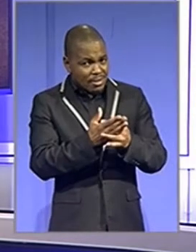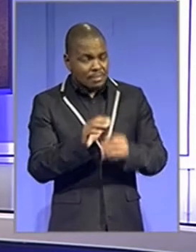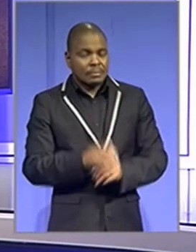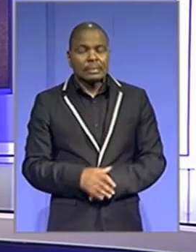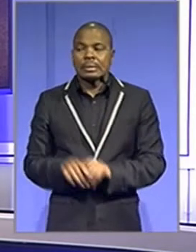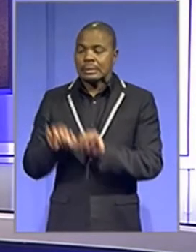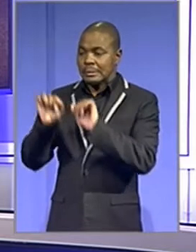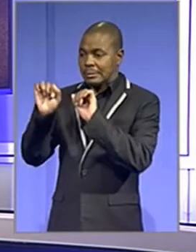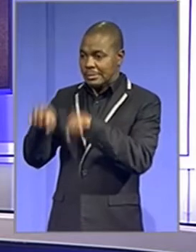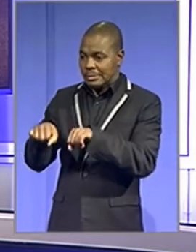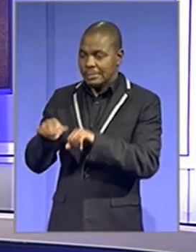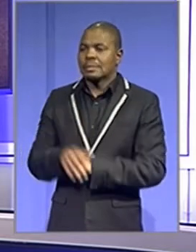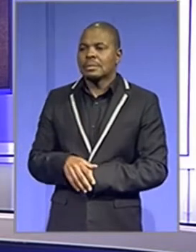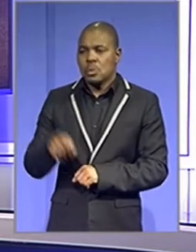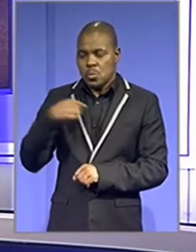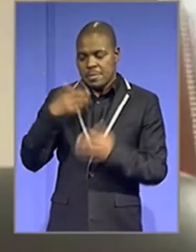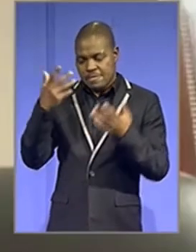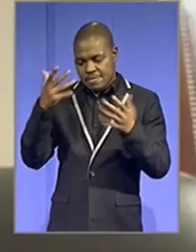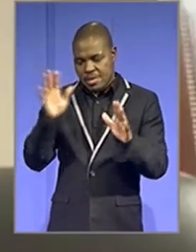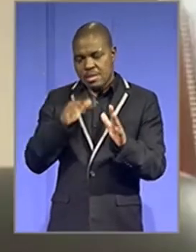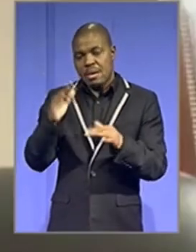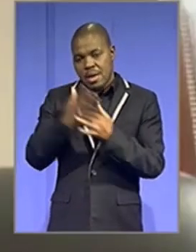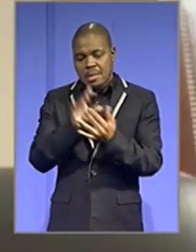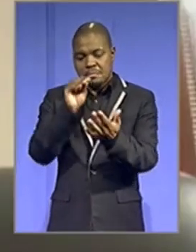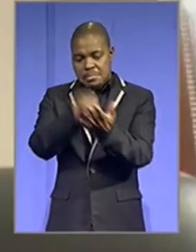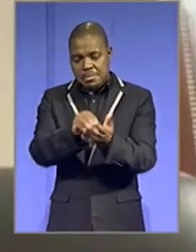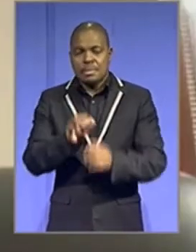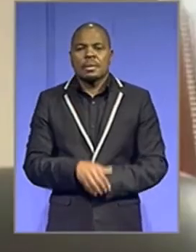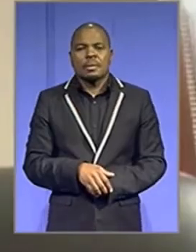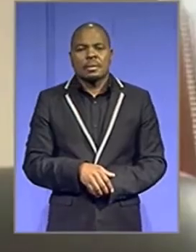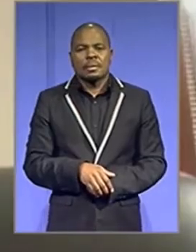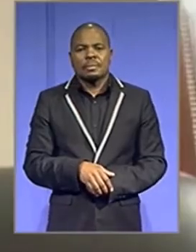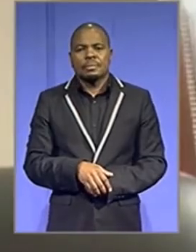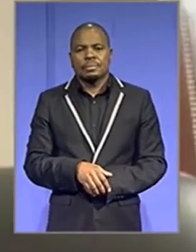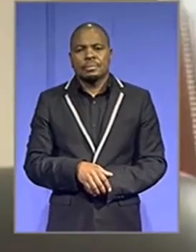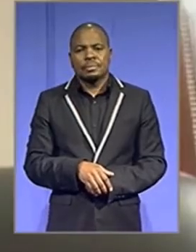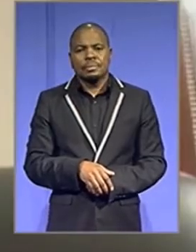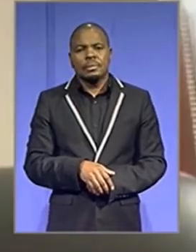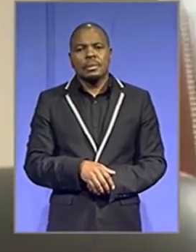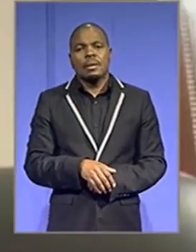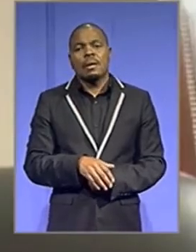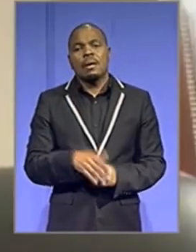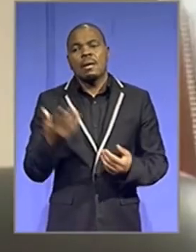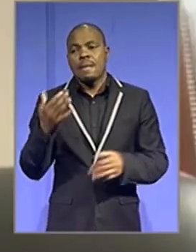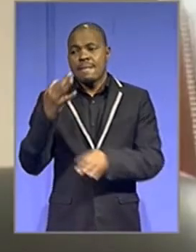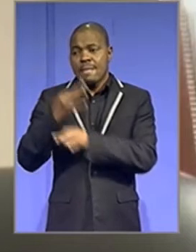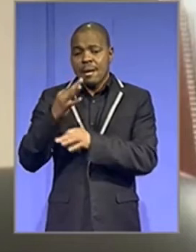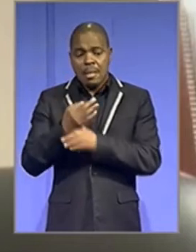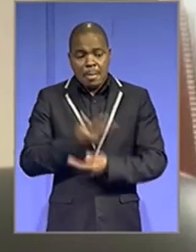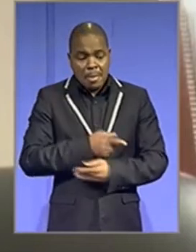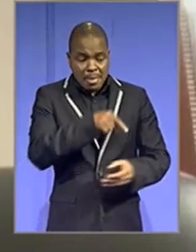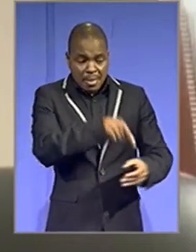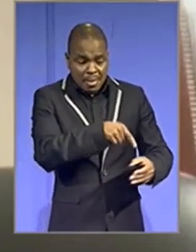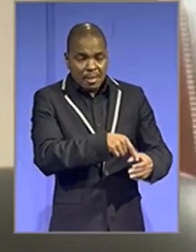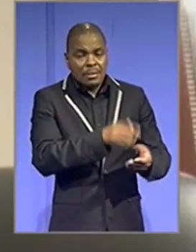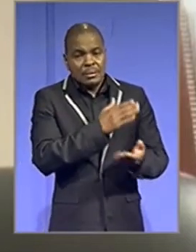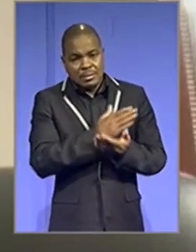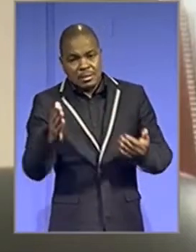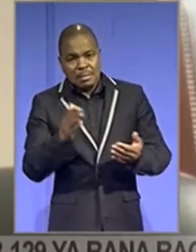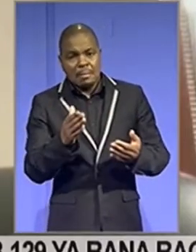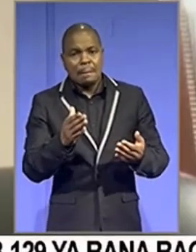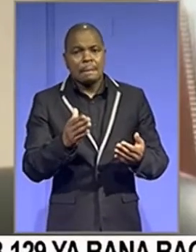Ee, re na le melato e re butseng. Go na le bo papa go bana le tlo kgwetsa gore ba bangwe ba